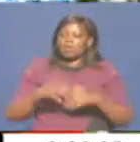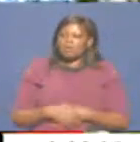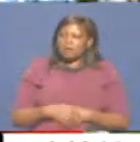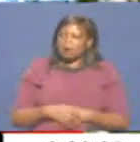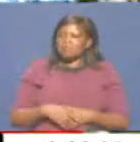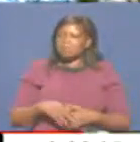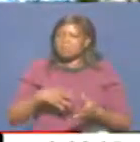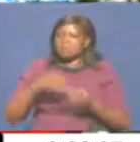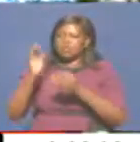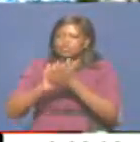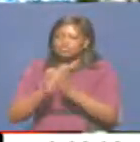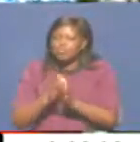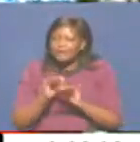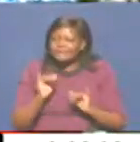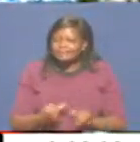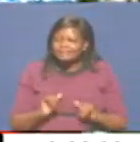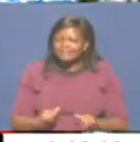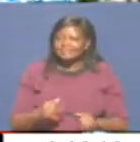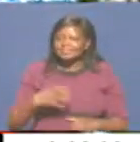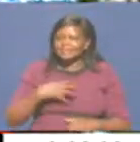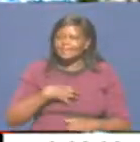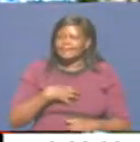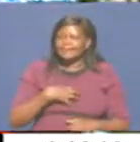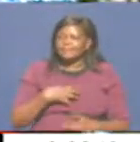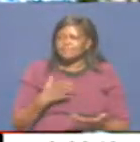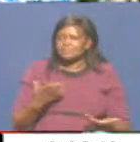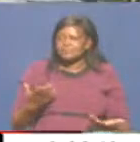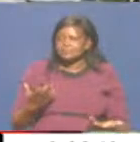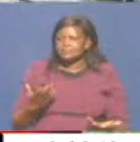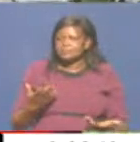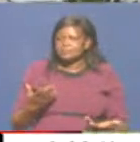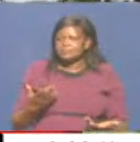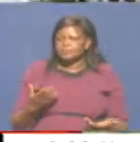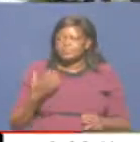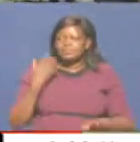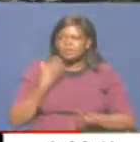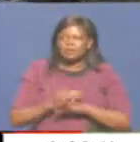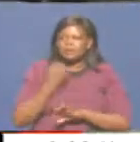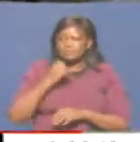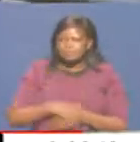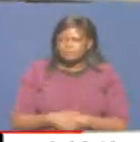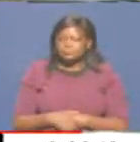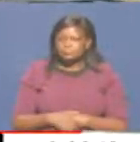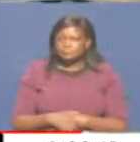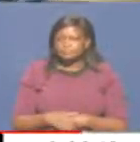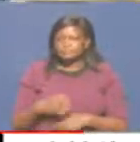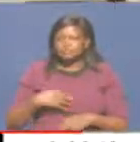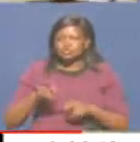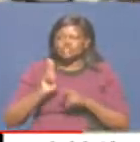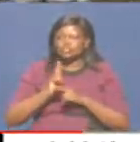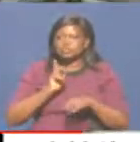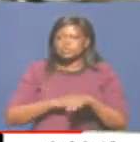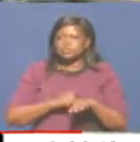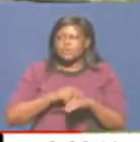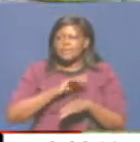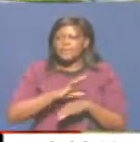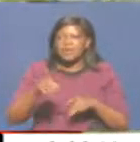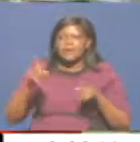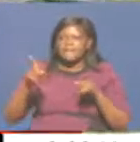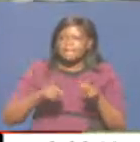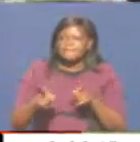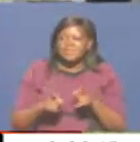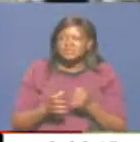nowhere. Retirement is difficult. He now spends most of his time managing his